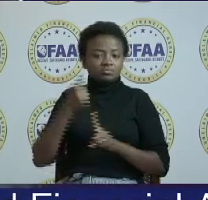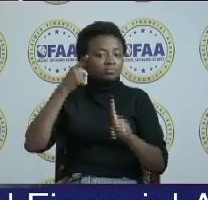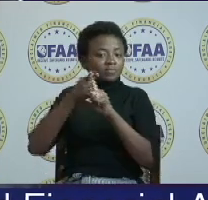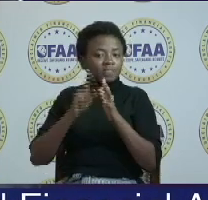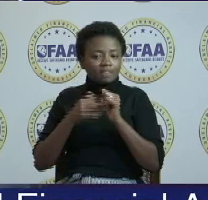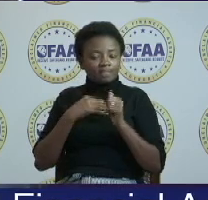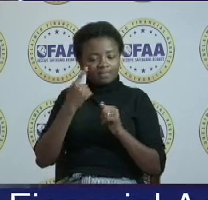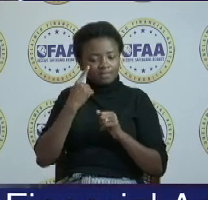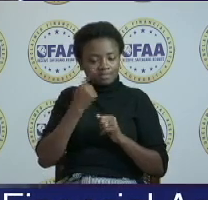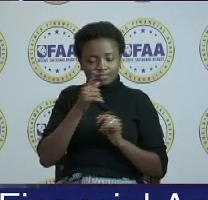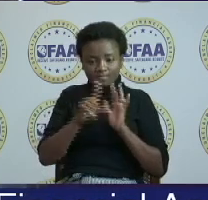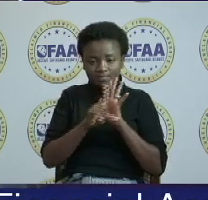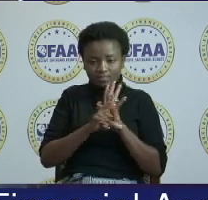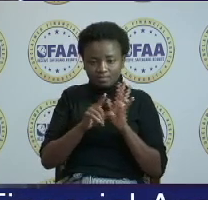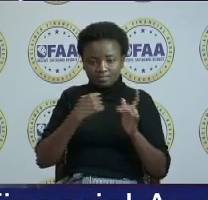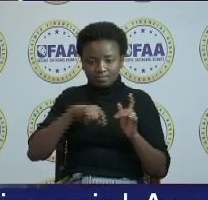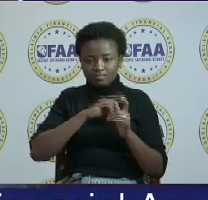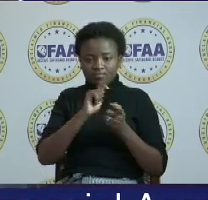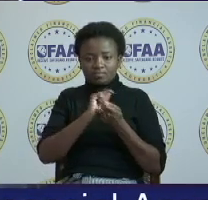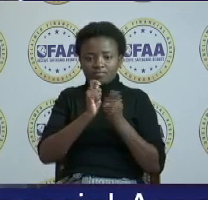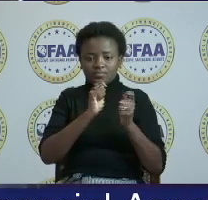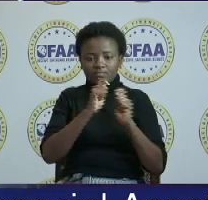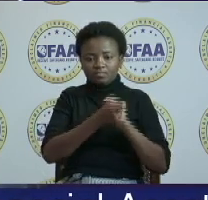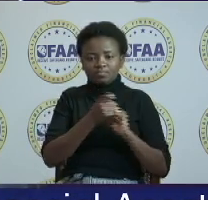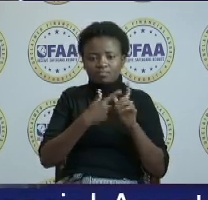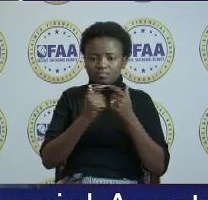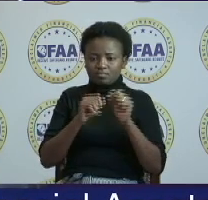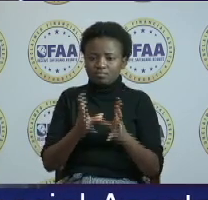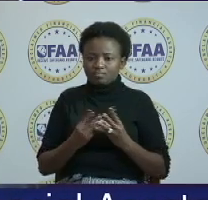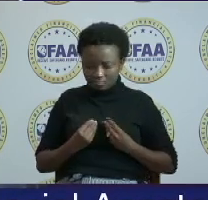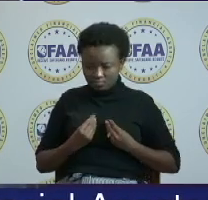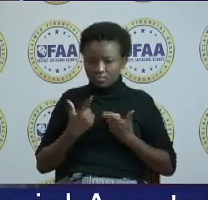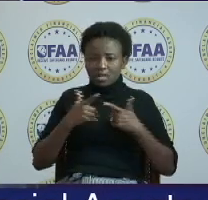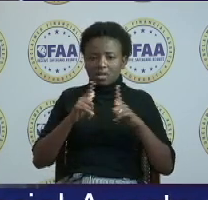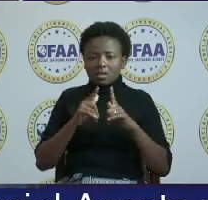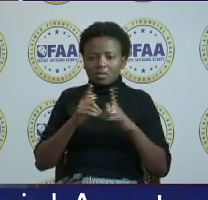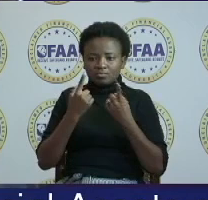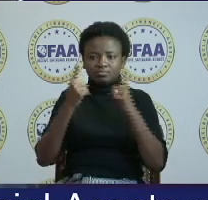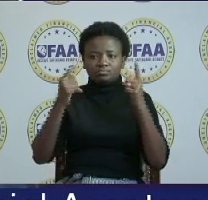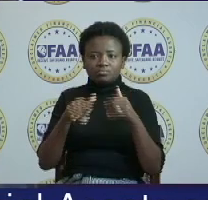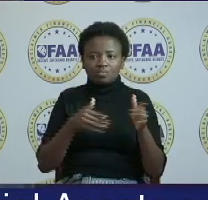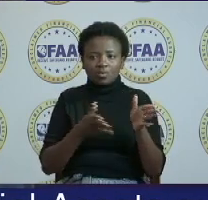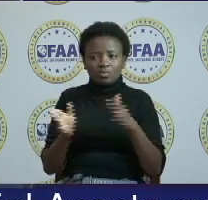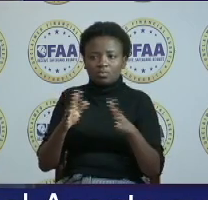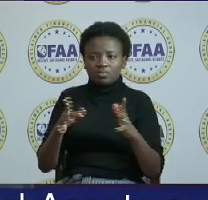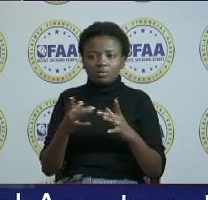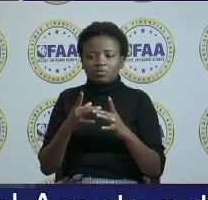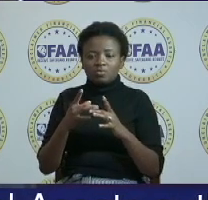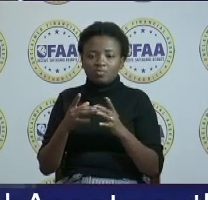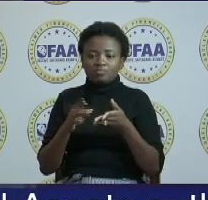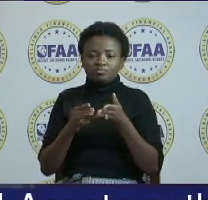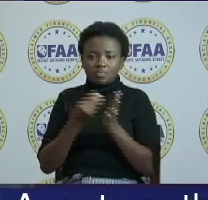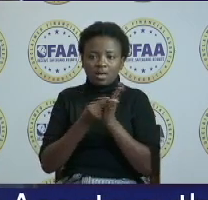to see to it that our law is amended to allow for efficient mode of reunification. So that's the second